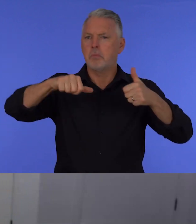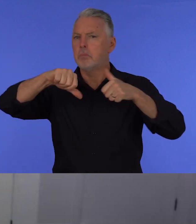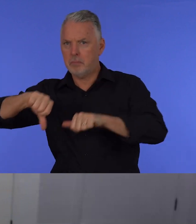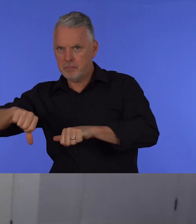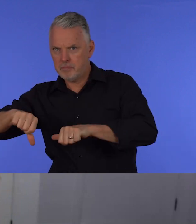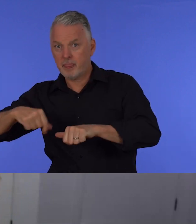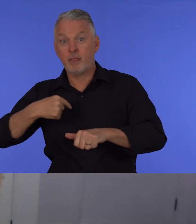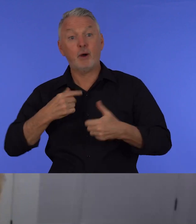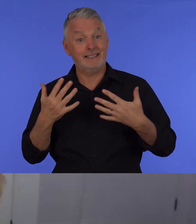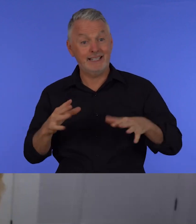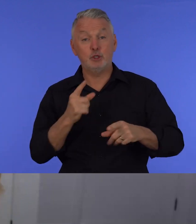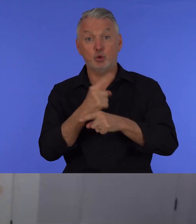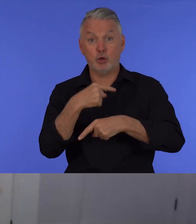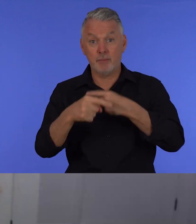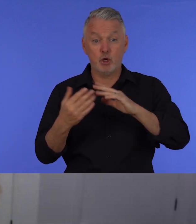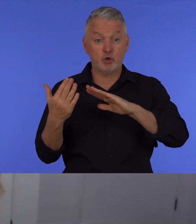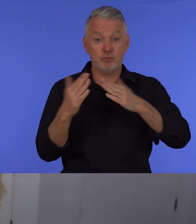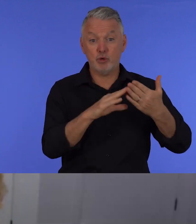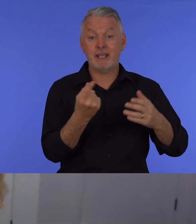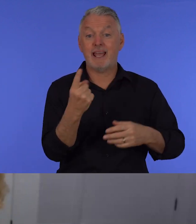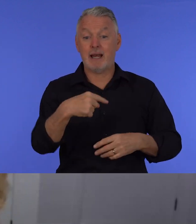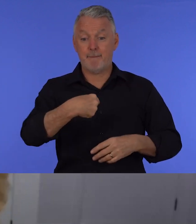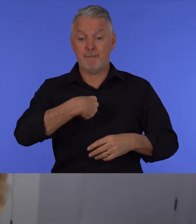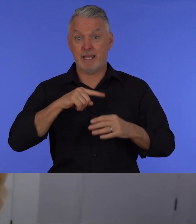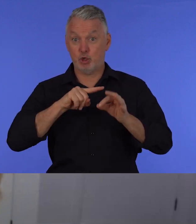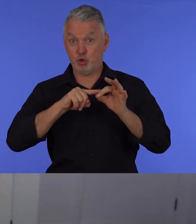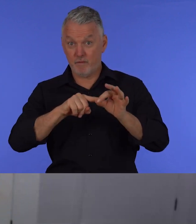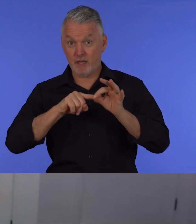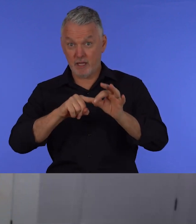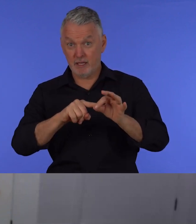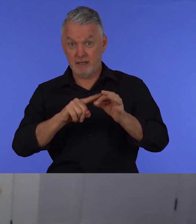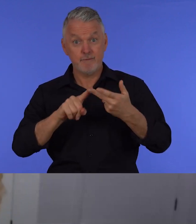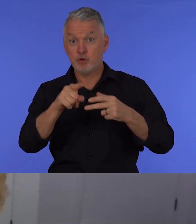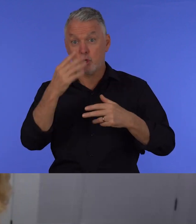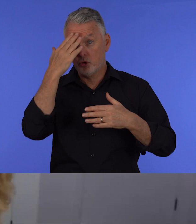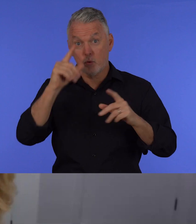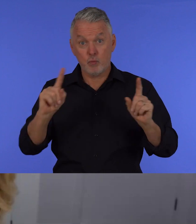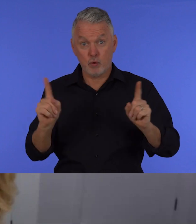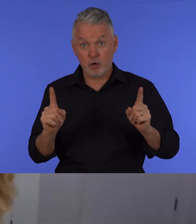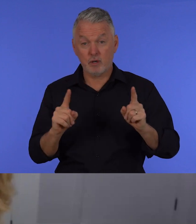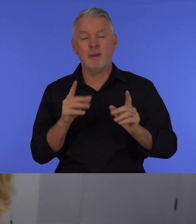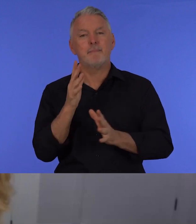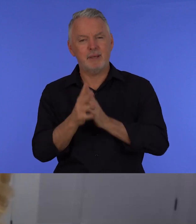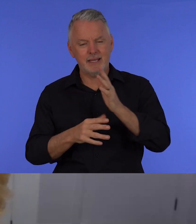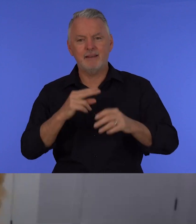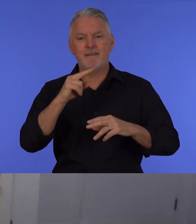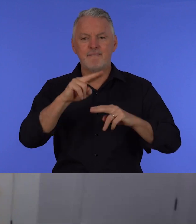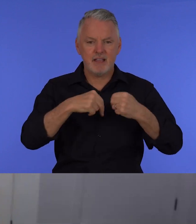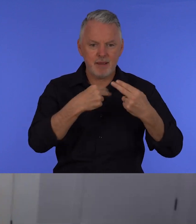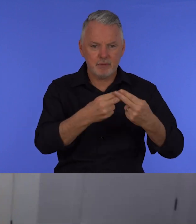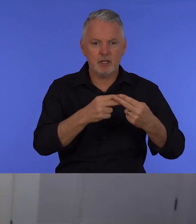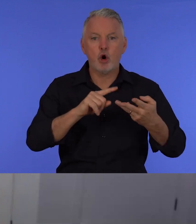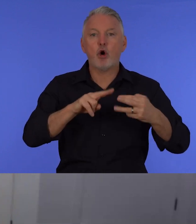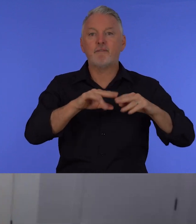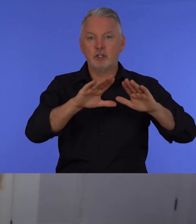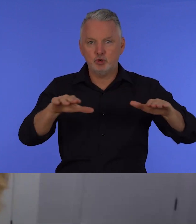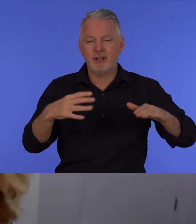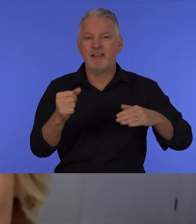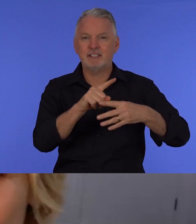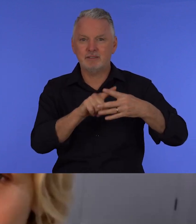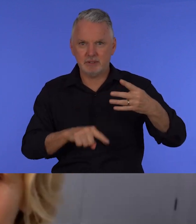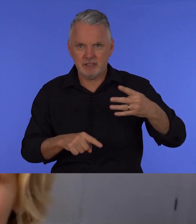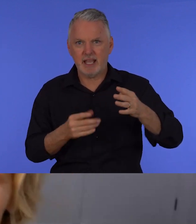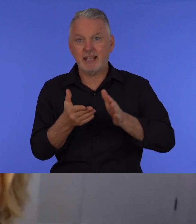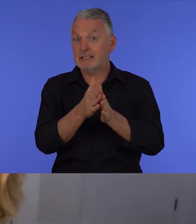the barriers, what works and what doesn't. I did mention earlier the Community and Me survey. For those who are unfamiliar with it,